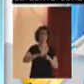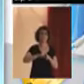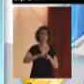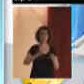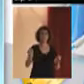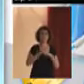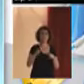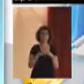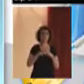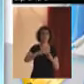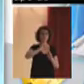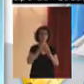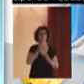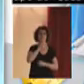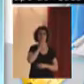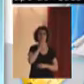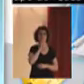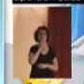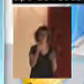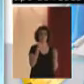accessibility in this kind of social networks.